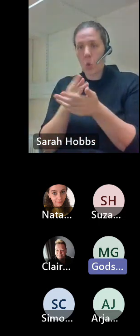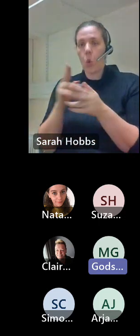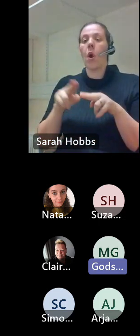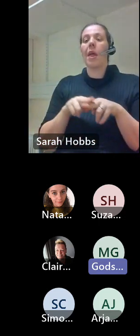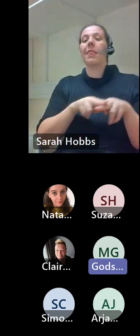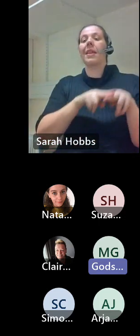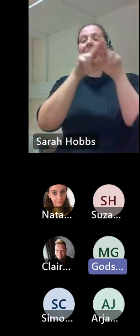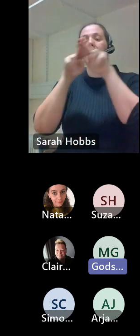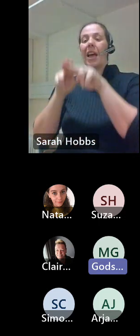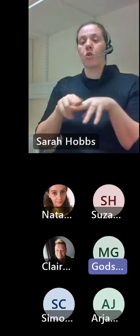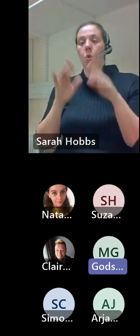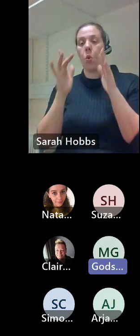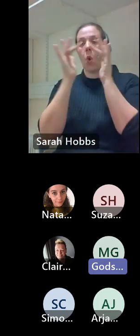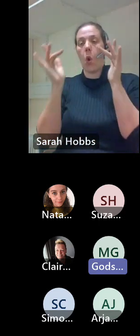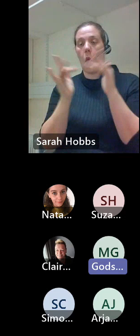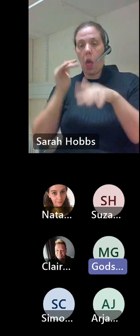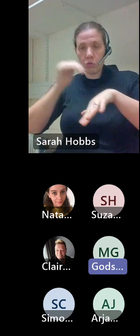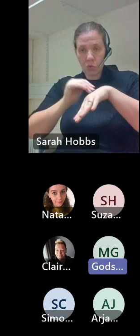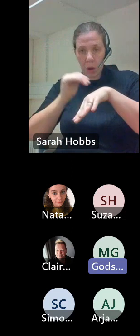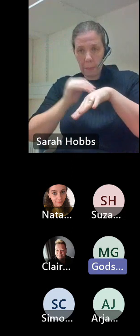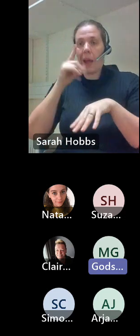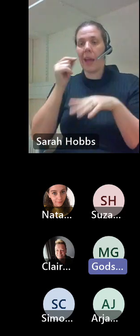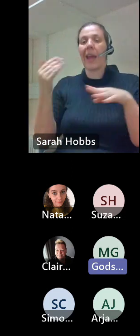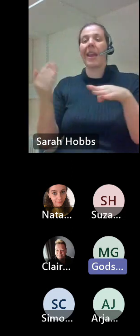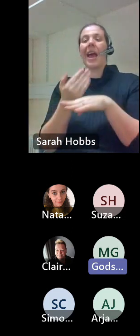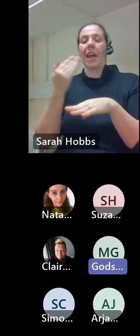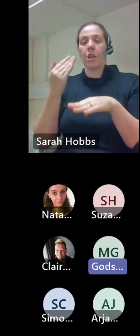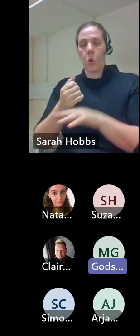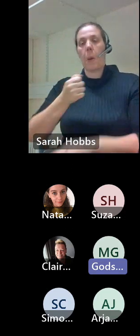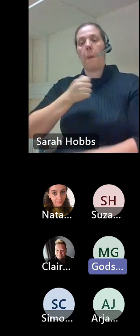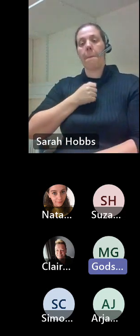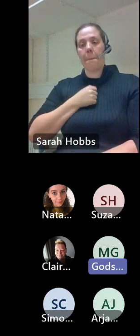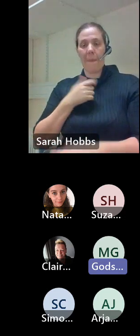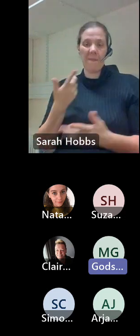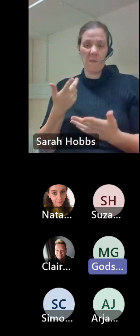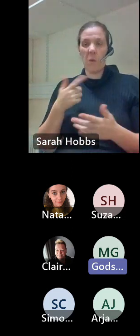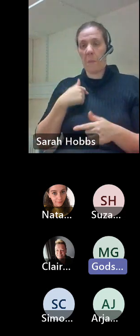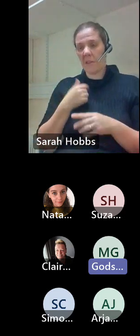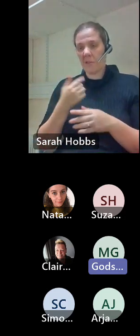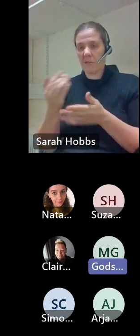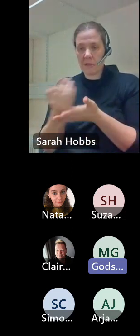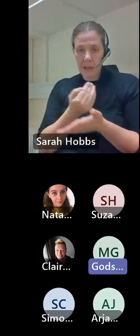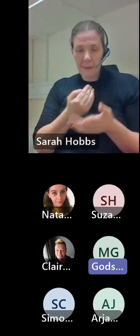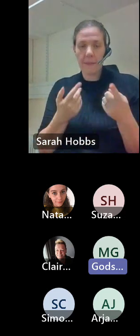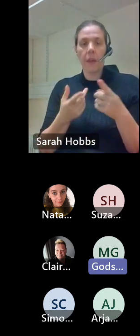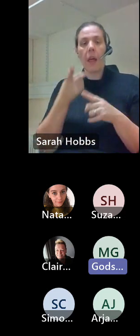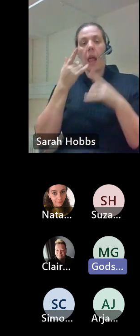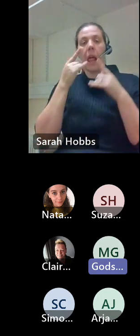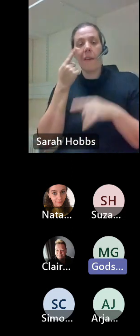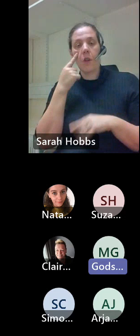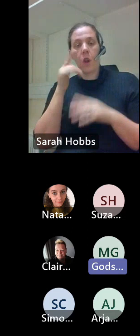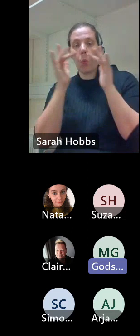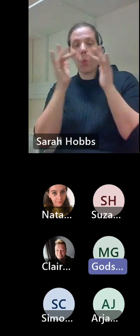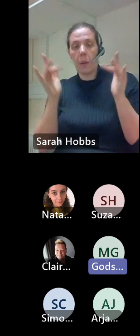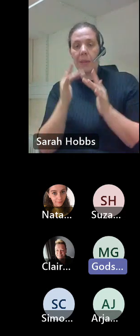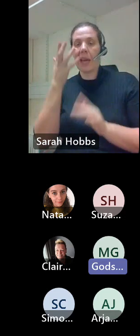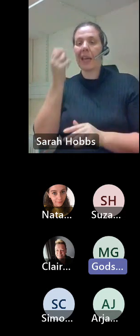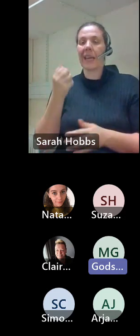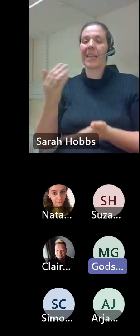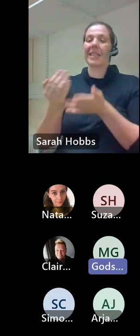are aware and that they can take action on our behalf. If you want to check a website, you can go to the link there. It says Get Safe Online,